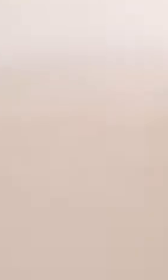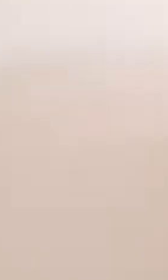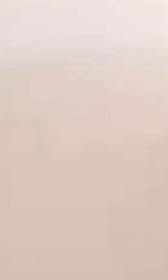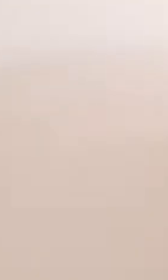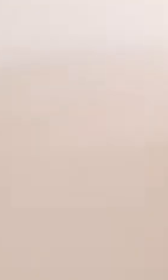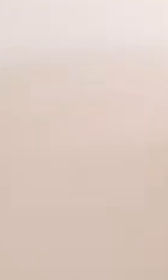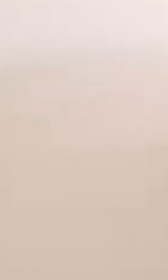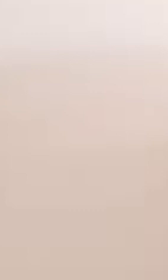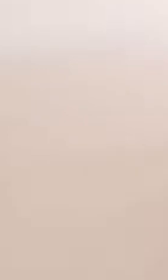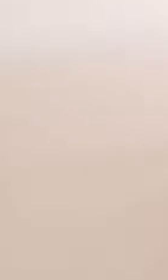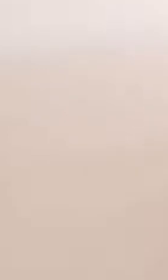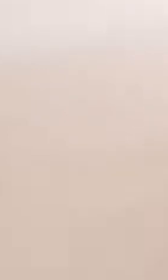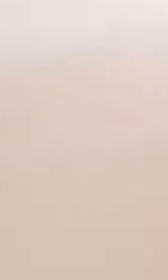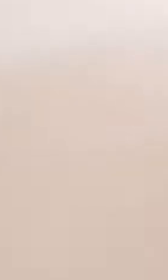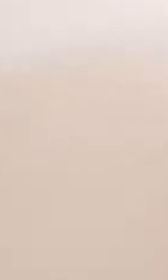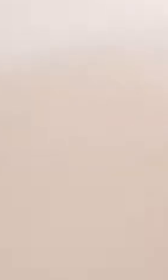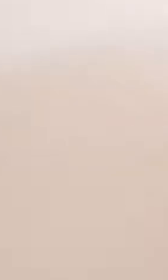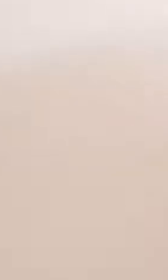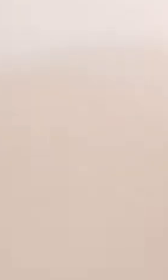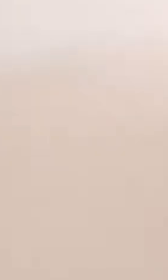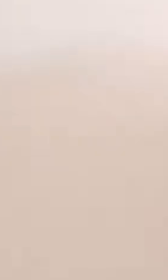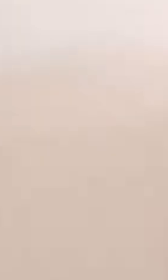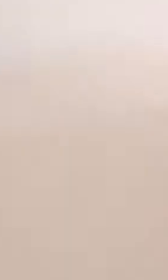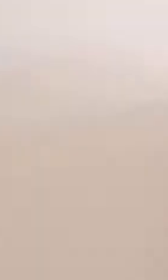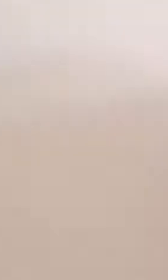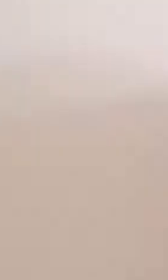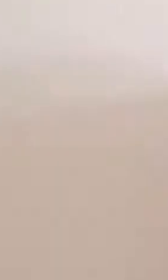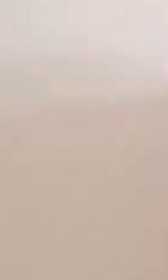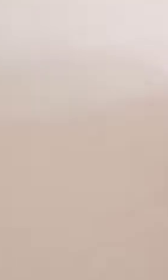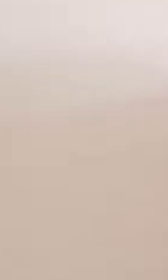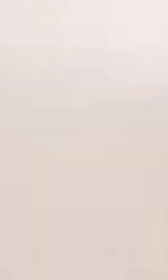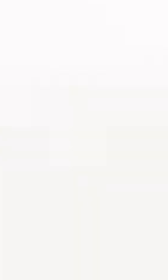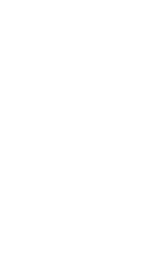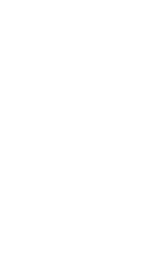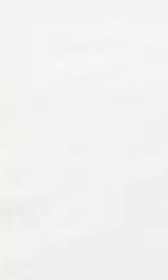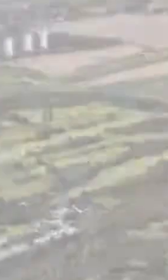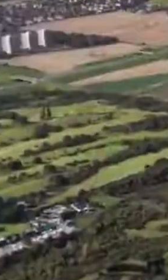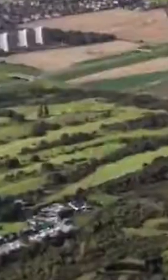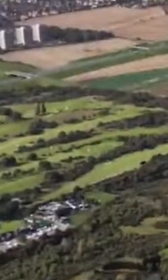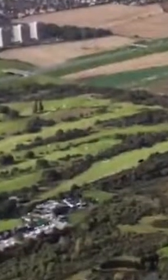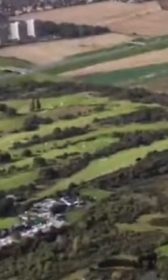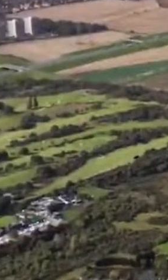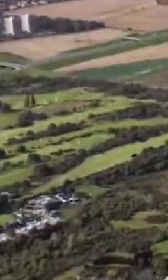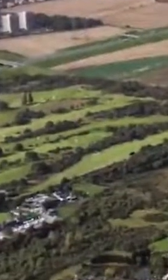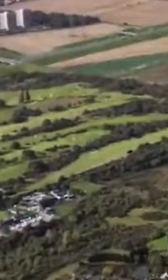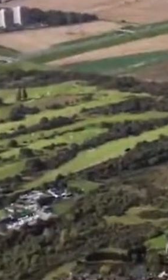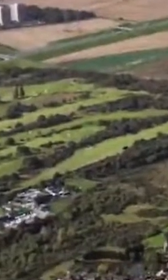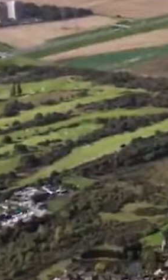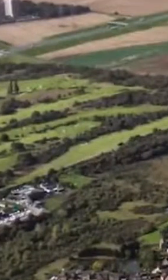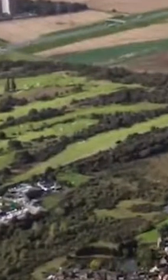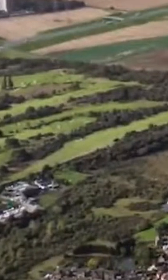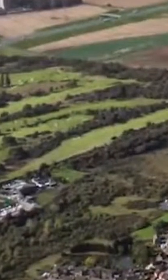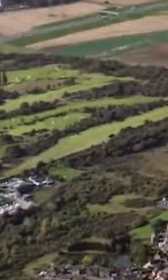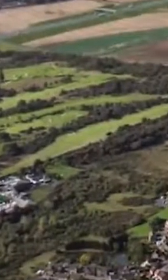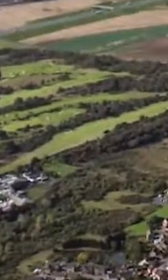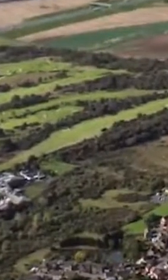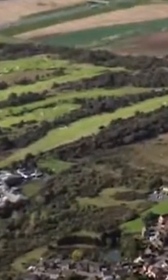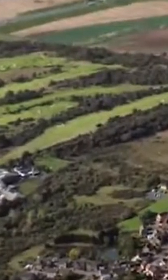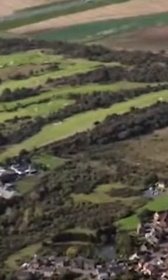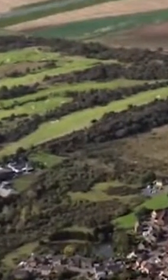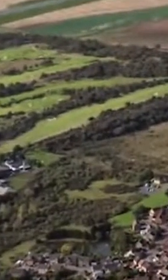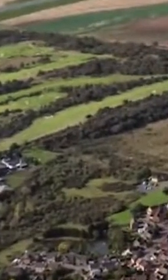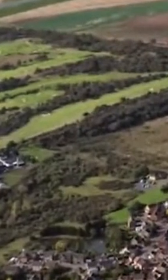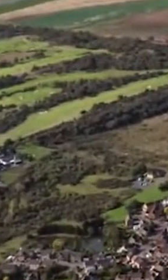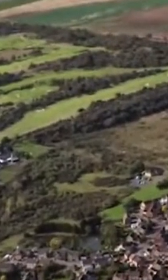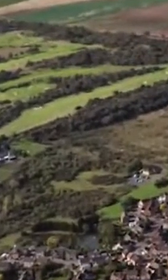details on this can be found in our consultation maps and documents online. As part of our utility proposals, we're planning a